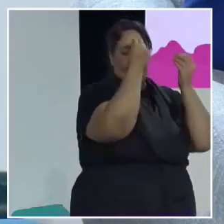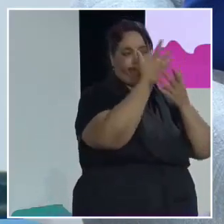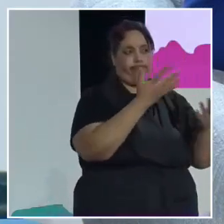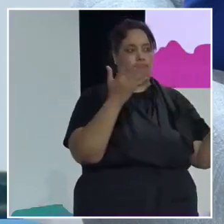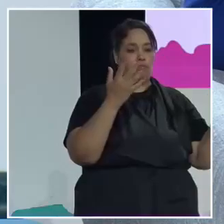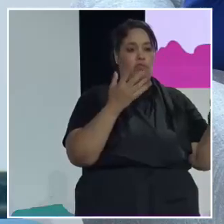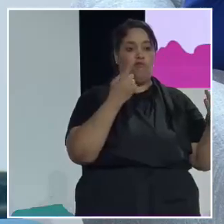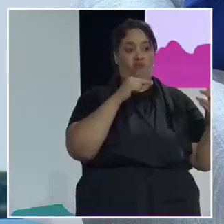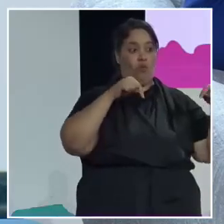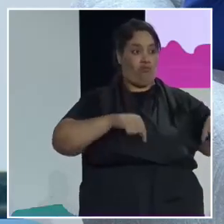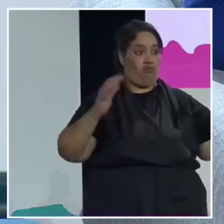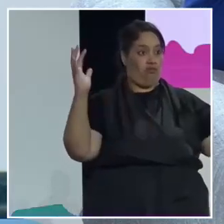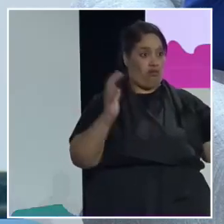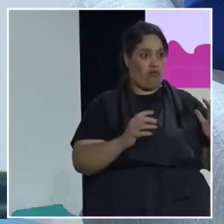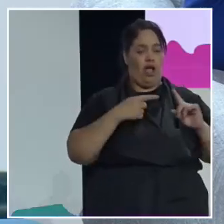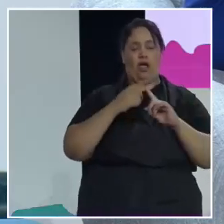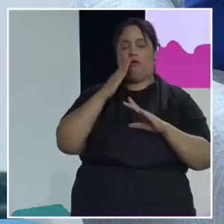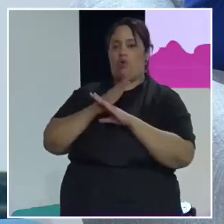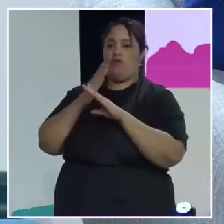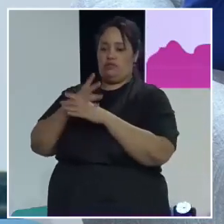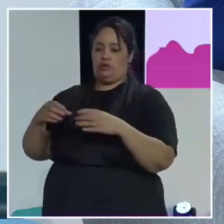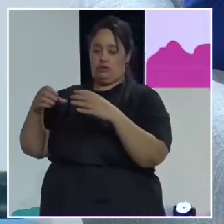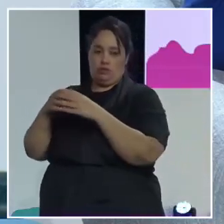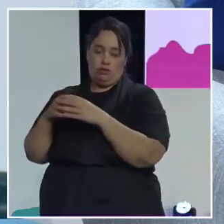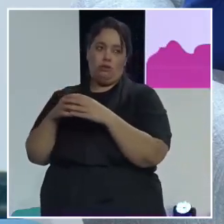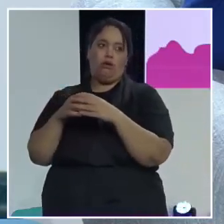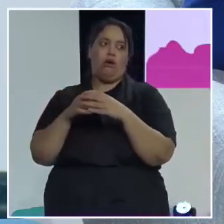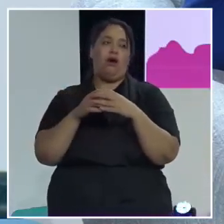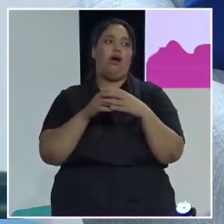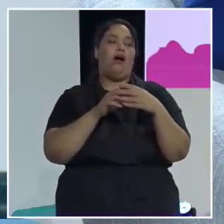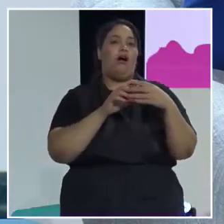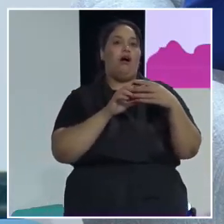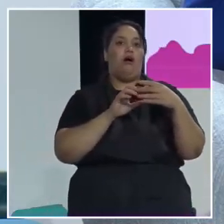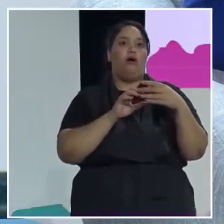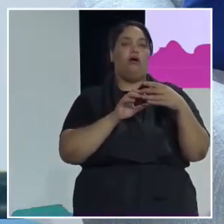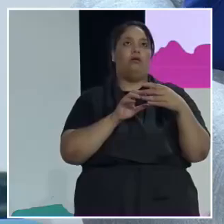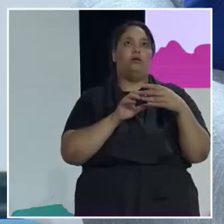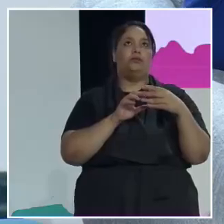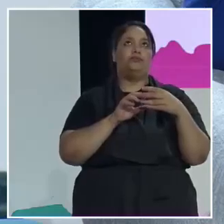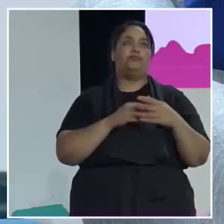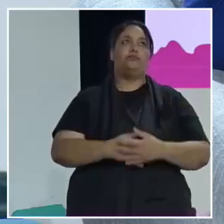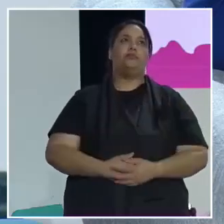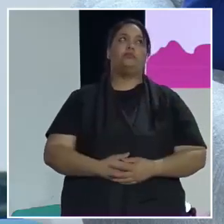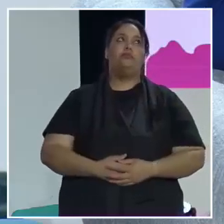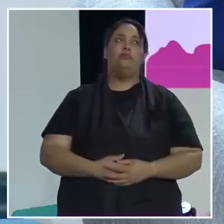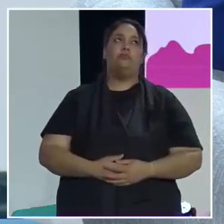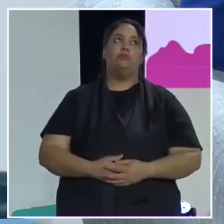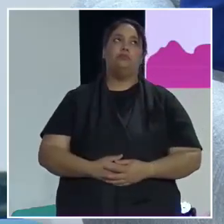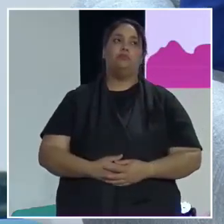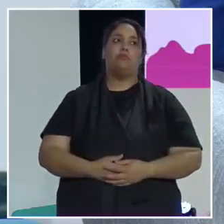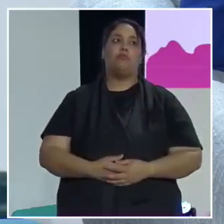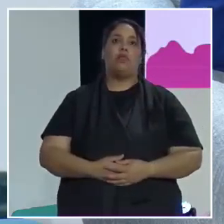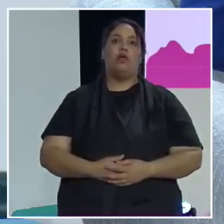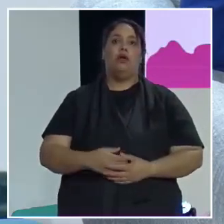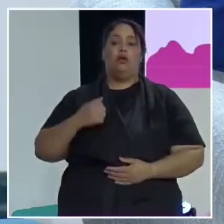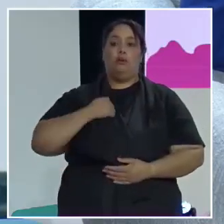private sector. First things first is that I think high up on the list of what FIX should be